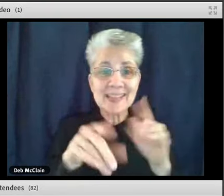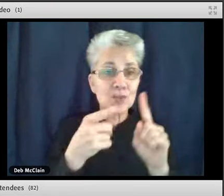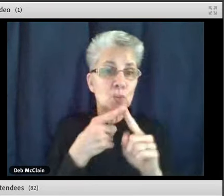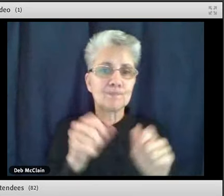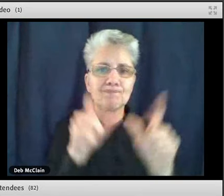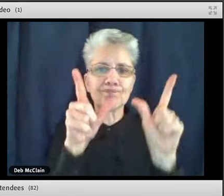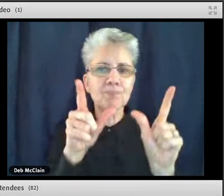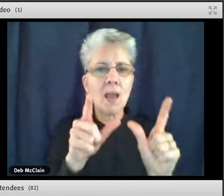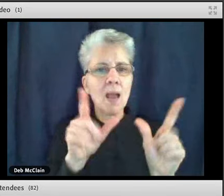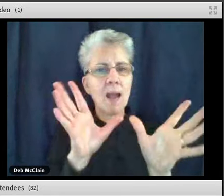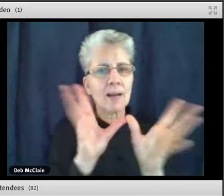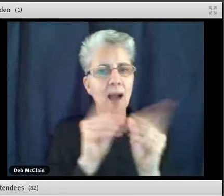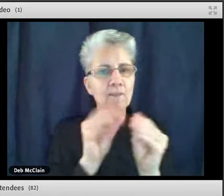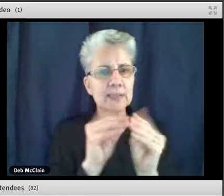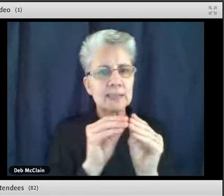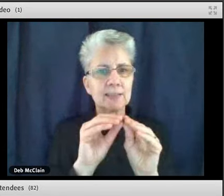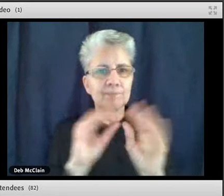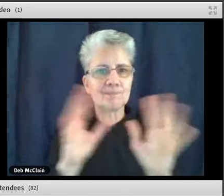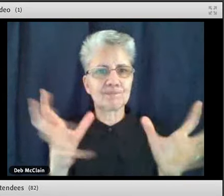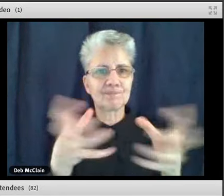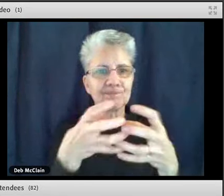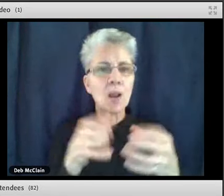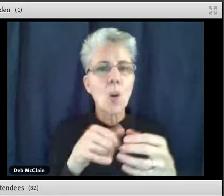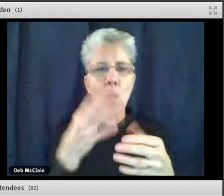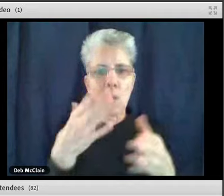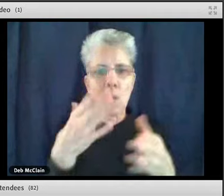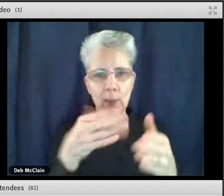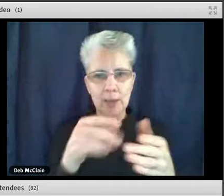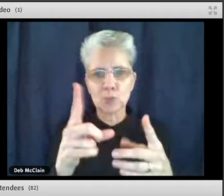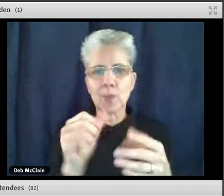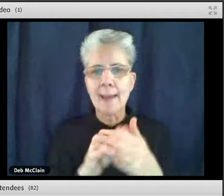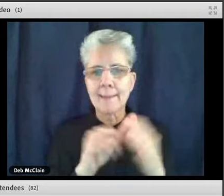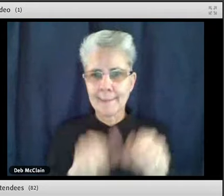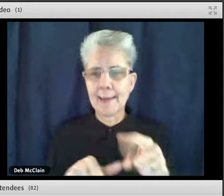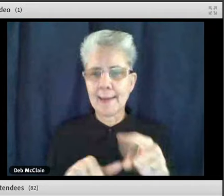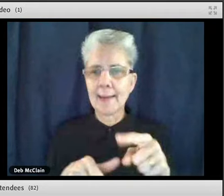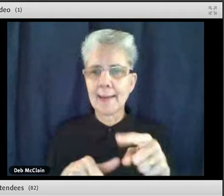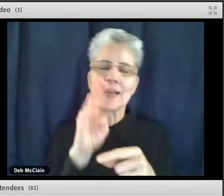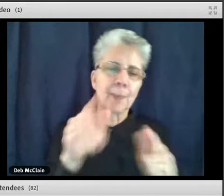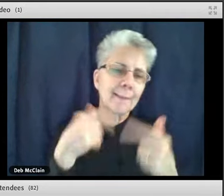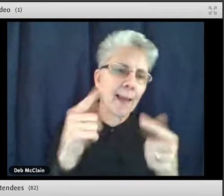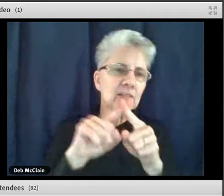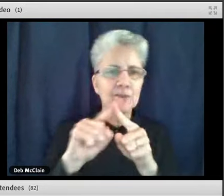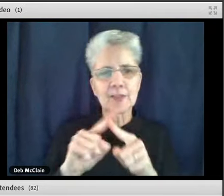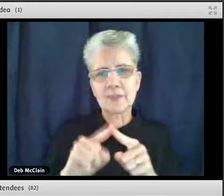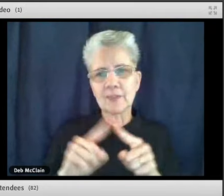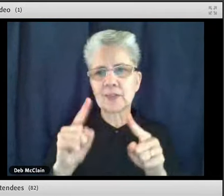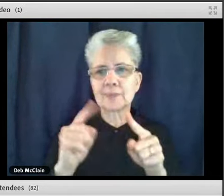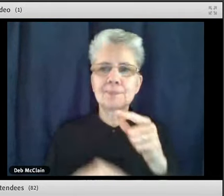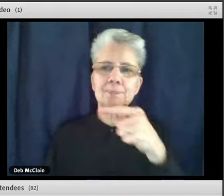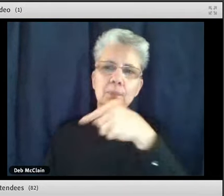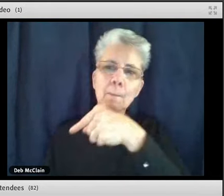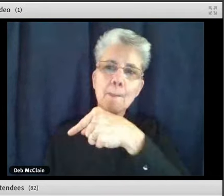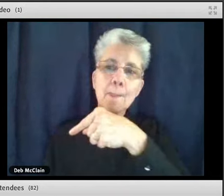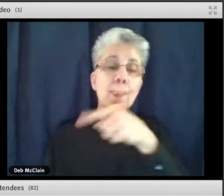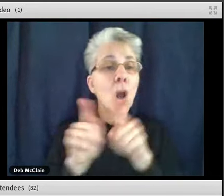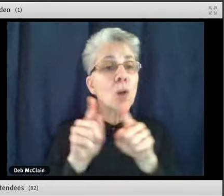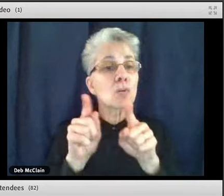LibGuides Community, if you click on this, you can do a search for coronavirus, and you can limit by type of library, public,